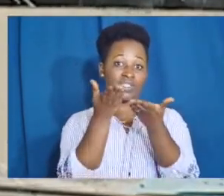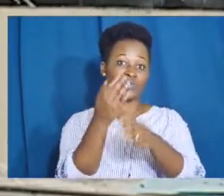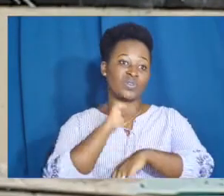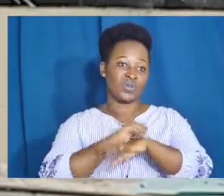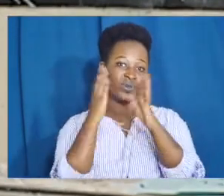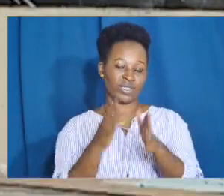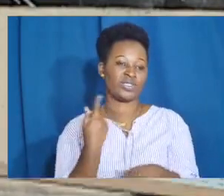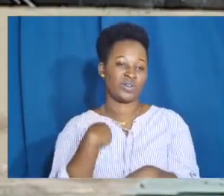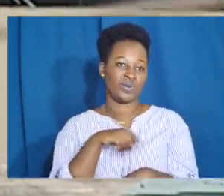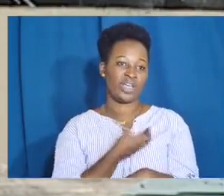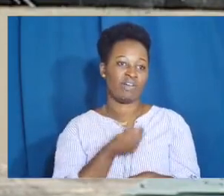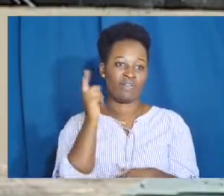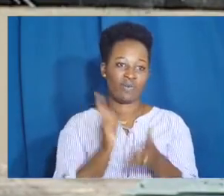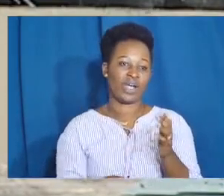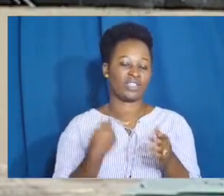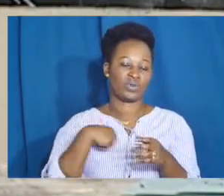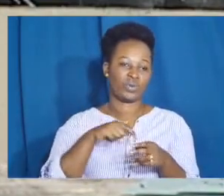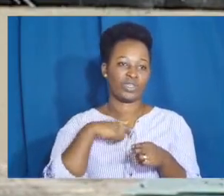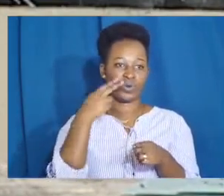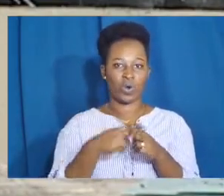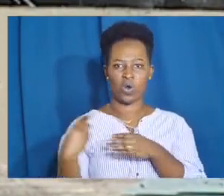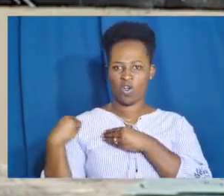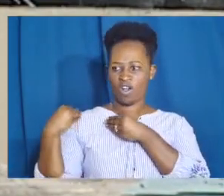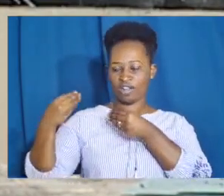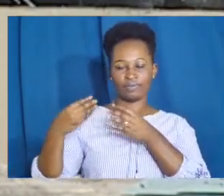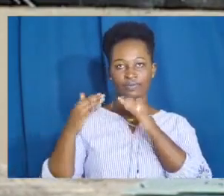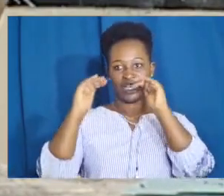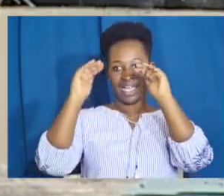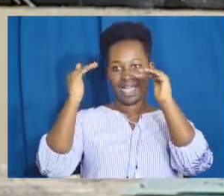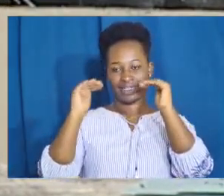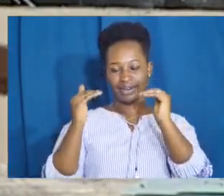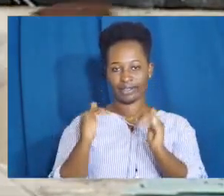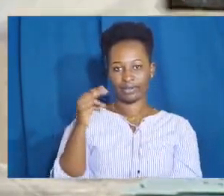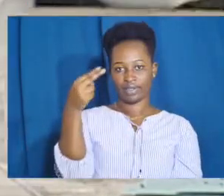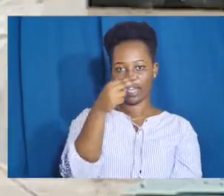Students, we have what we call hierarchy classification.